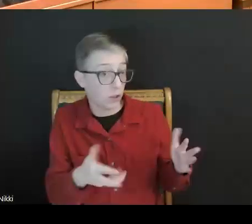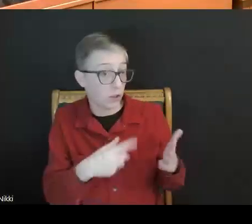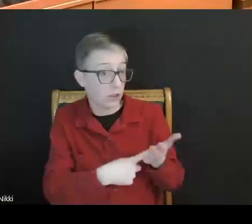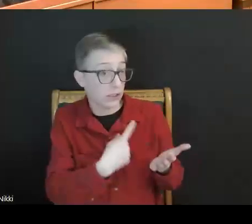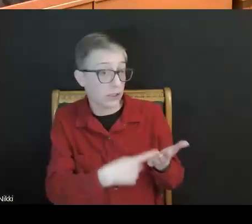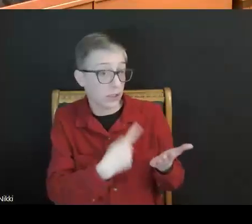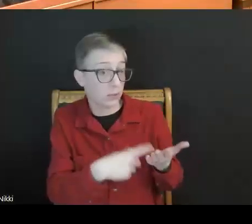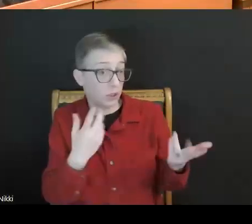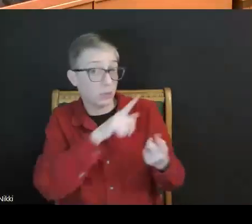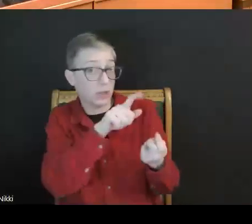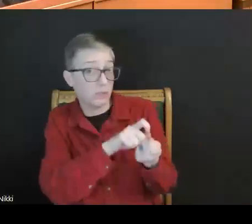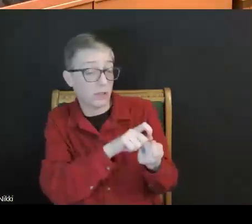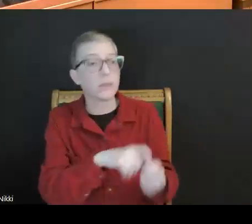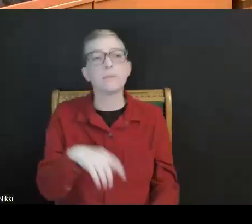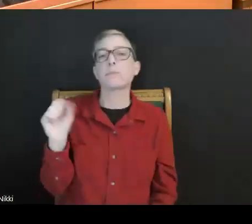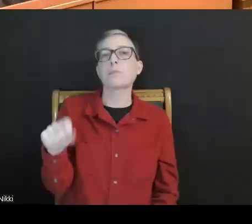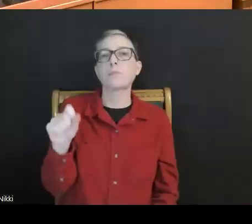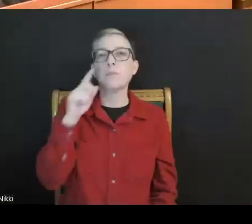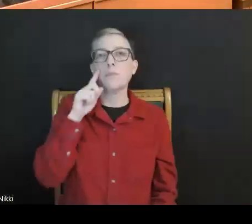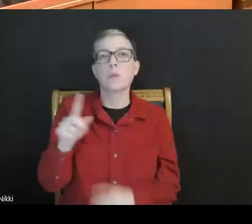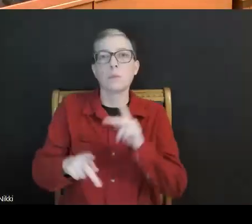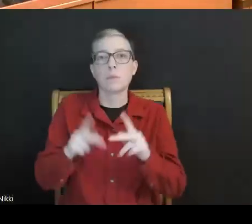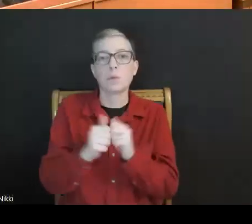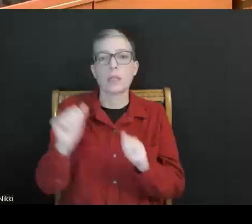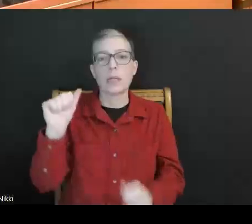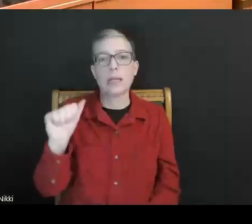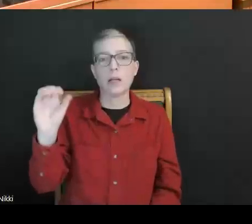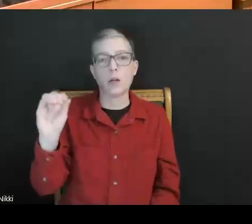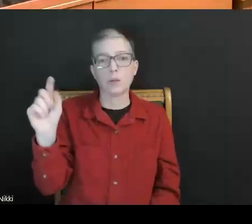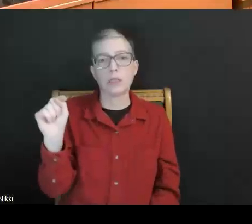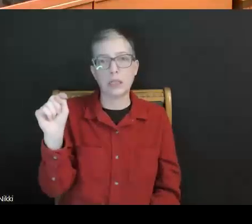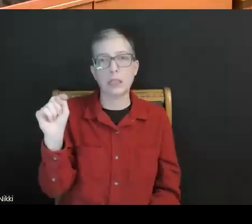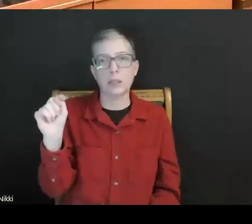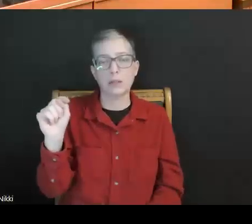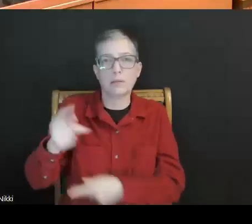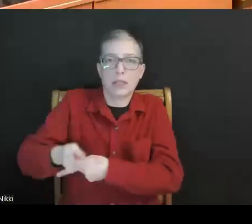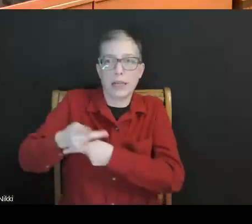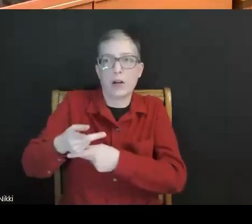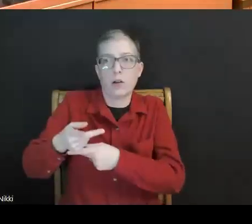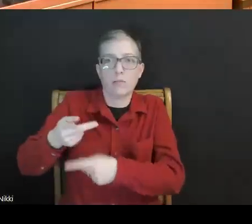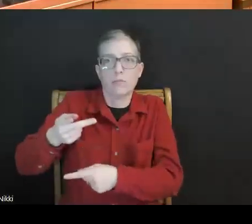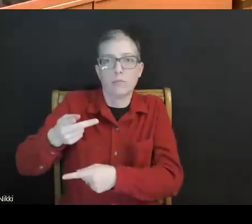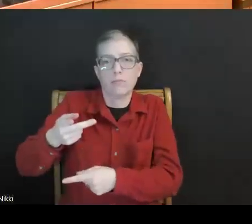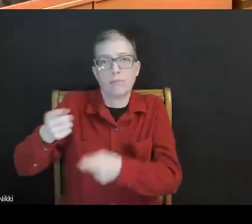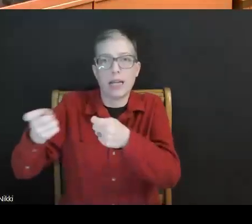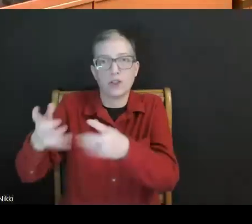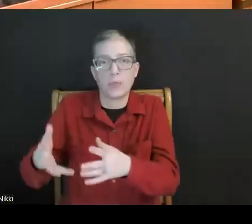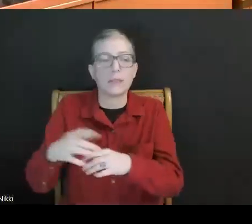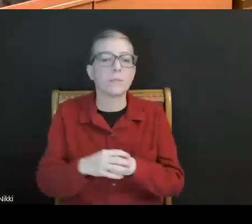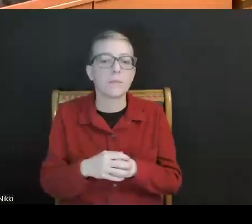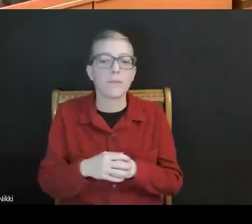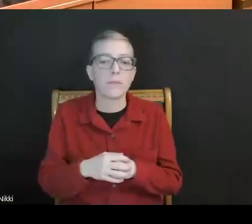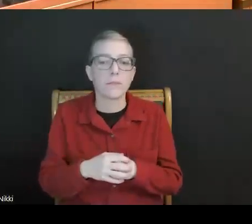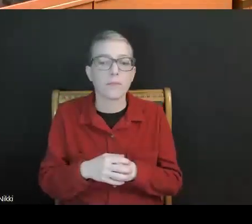Sure. For the individuals with AOT care management or care management in general, my suggestion